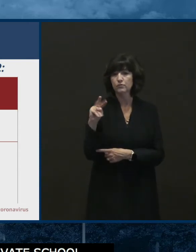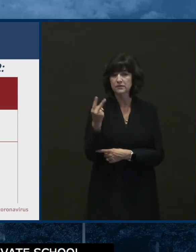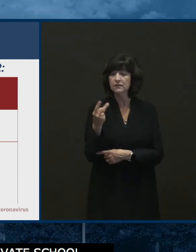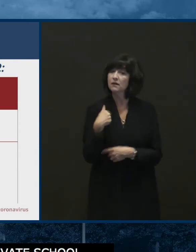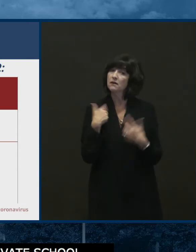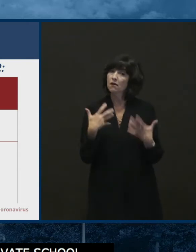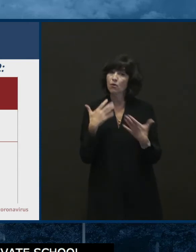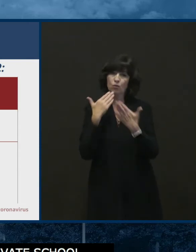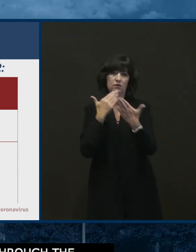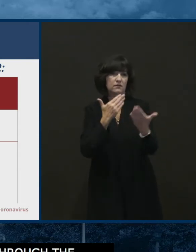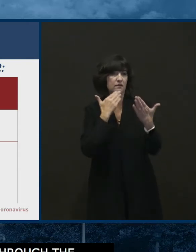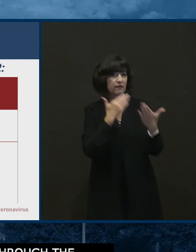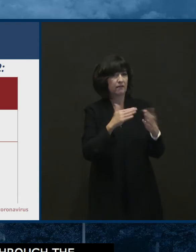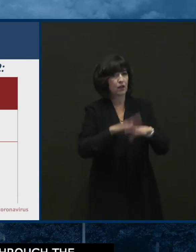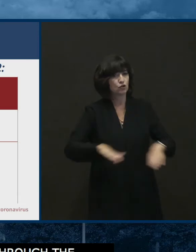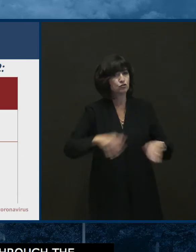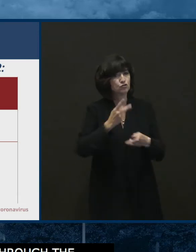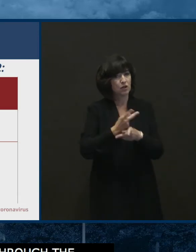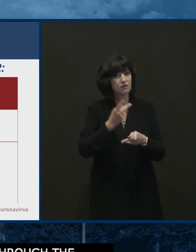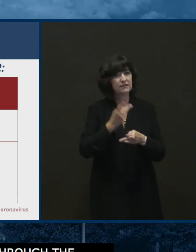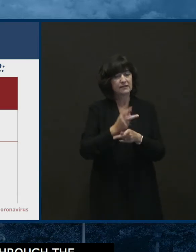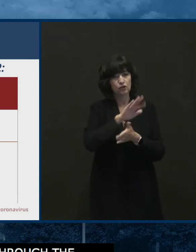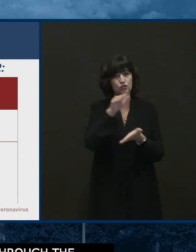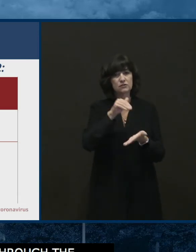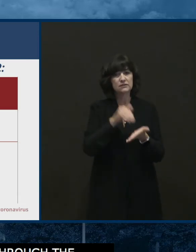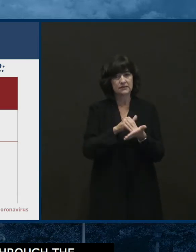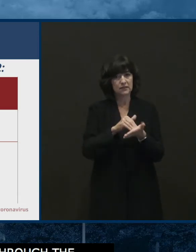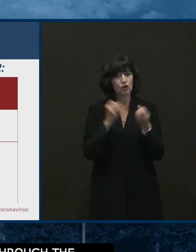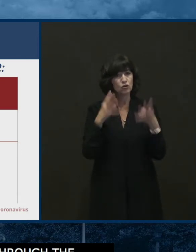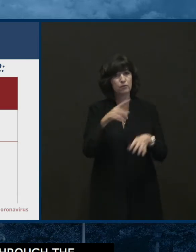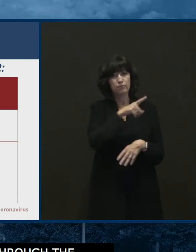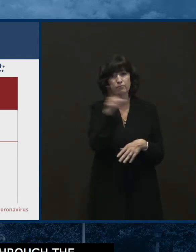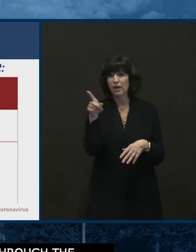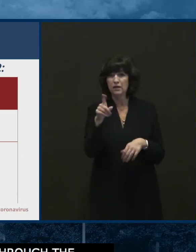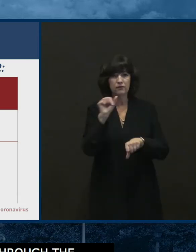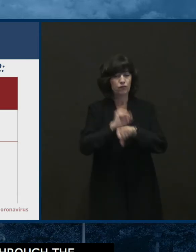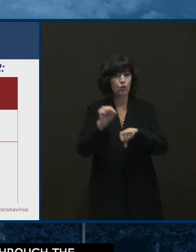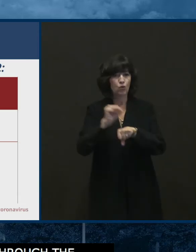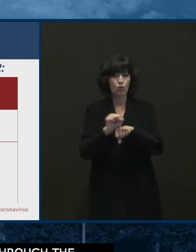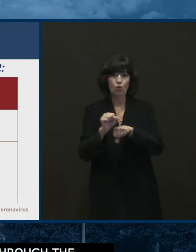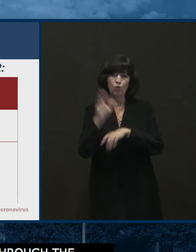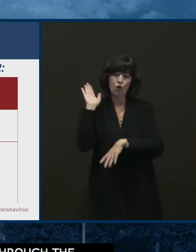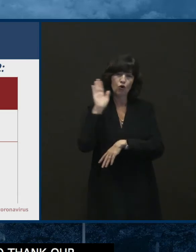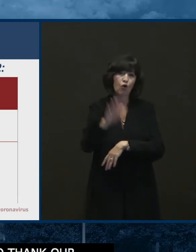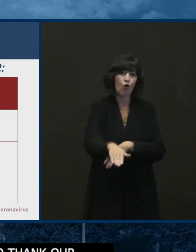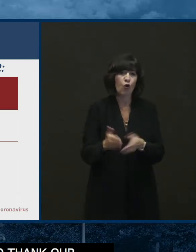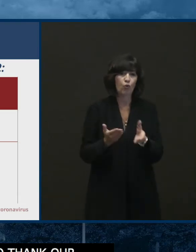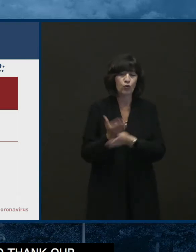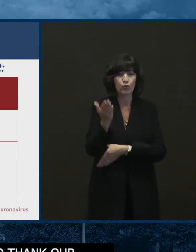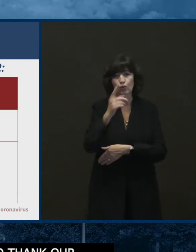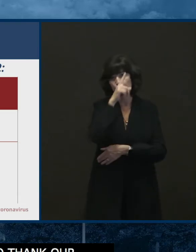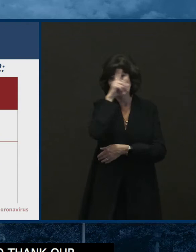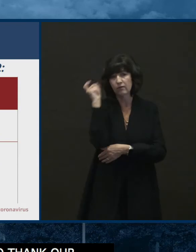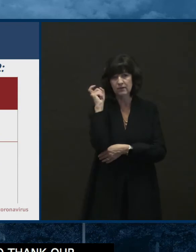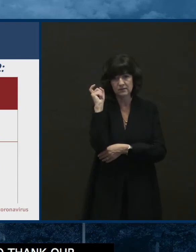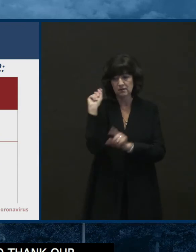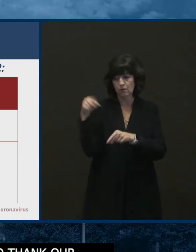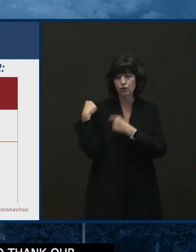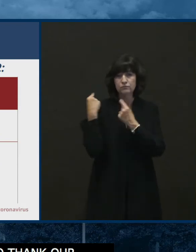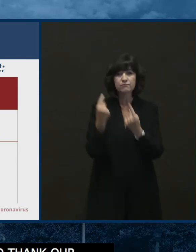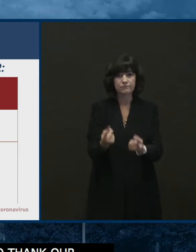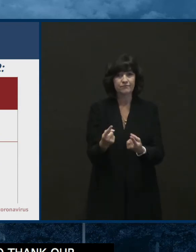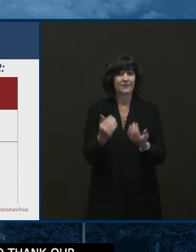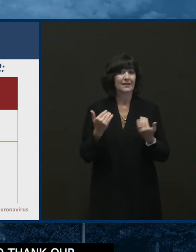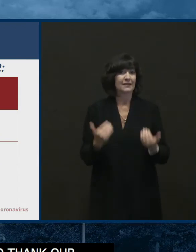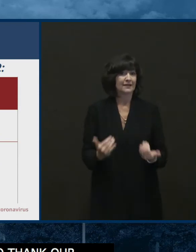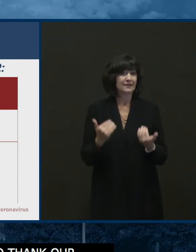Child Care Center educators, many of whom have been working all through the summer, and now in a new capacity with students who